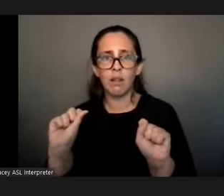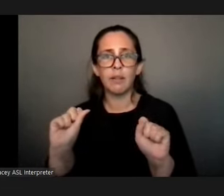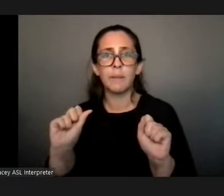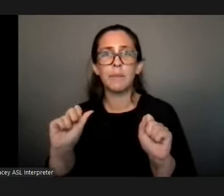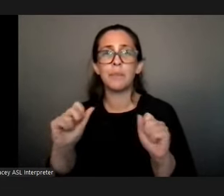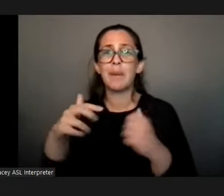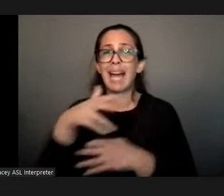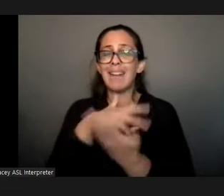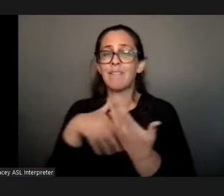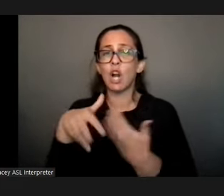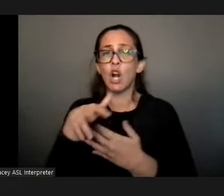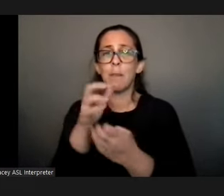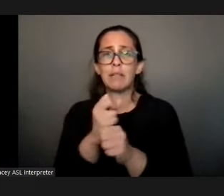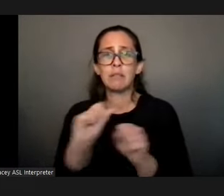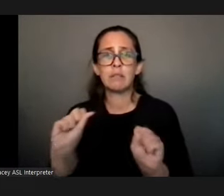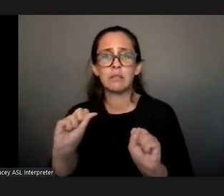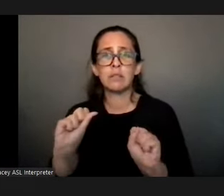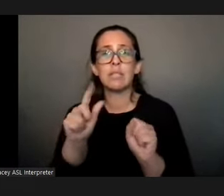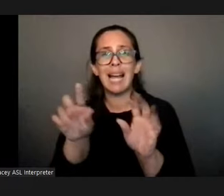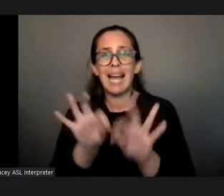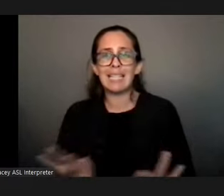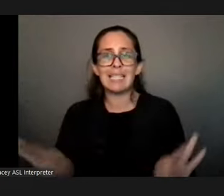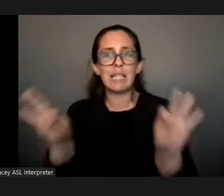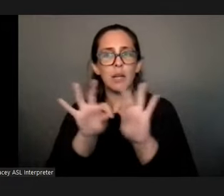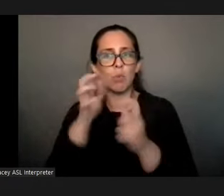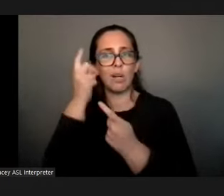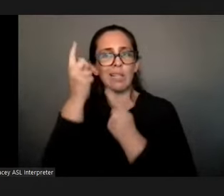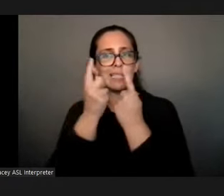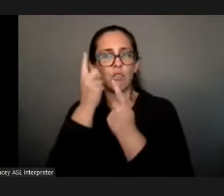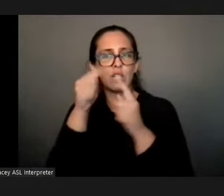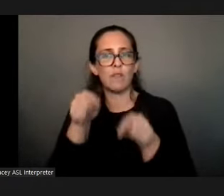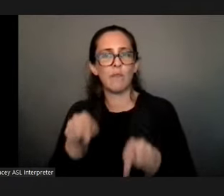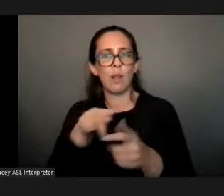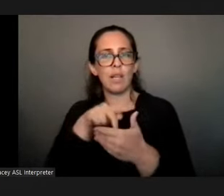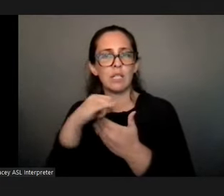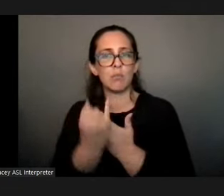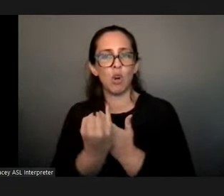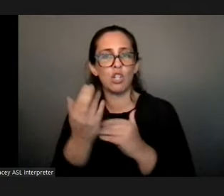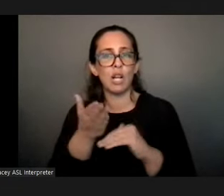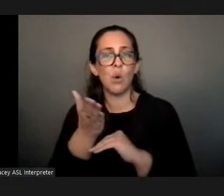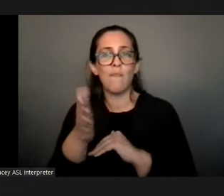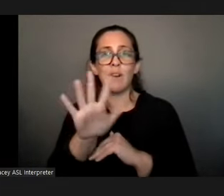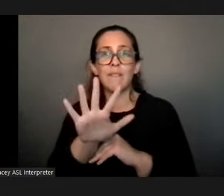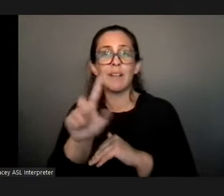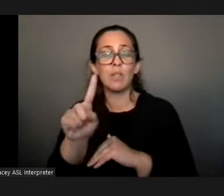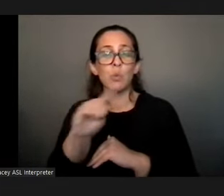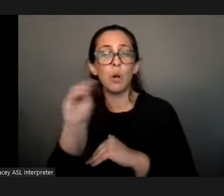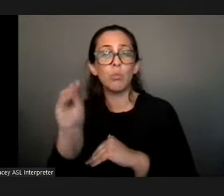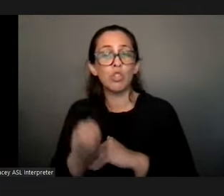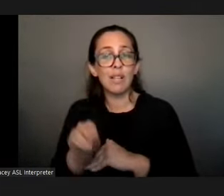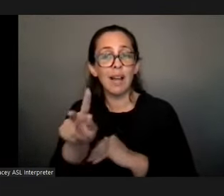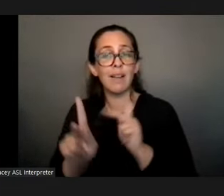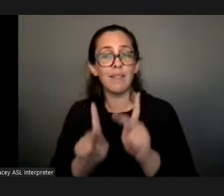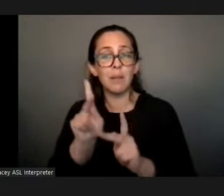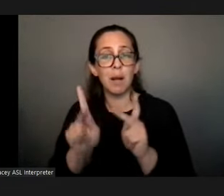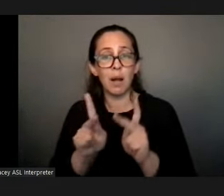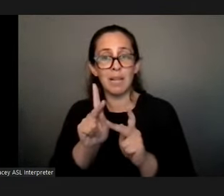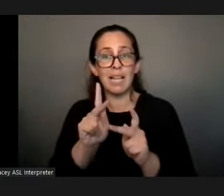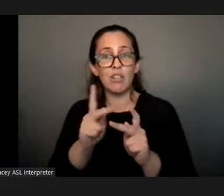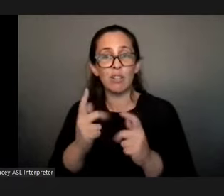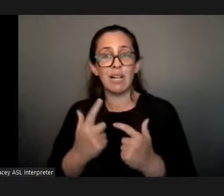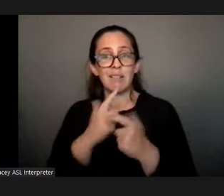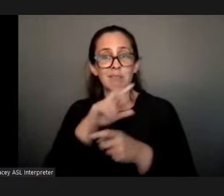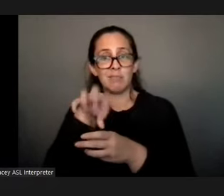Environmental justice is an important consideration for the project. Given that over 51% of the population within our study area lives in environmental